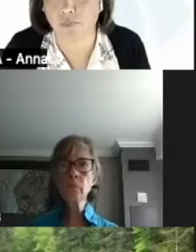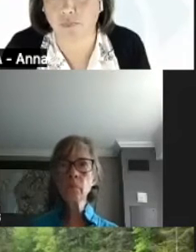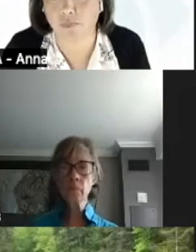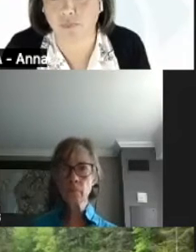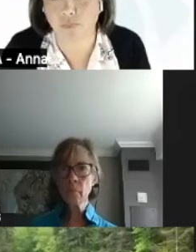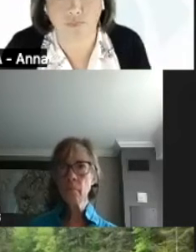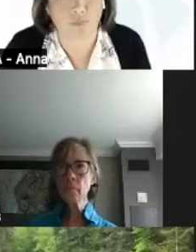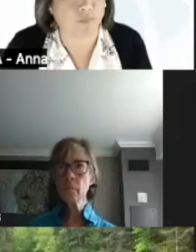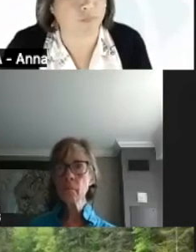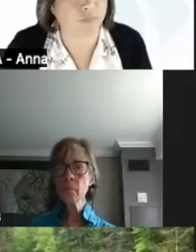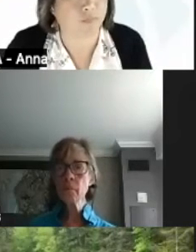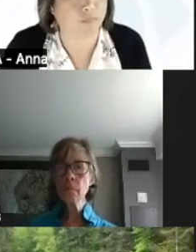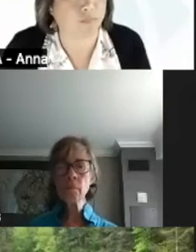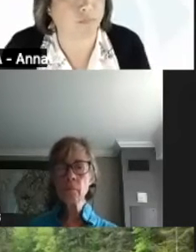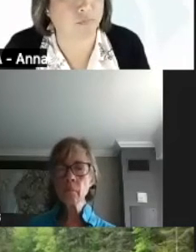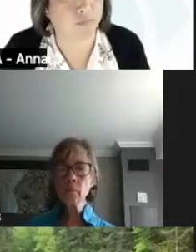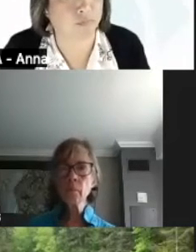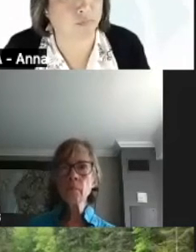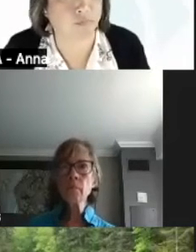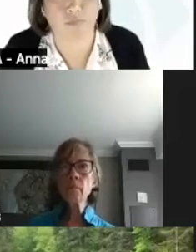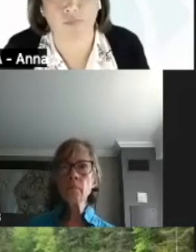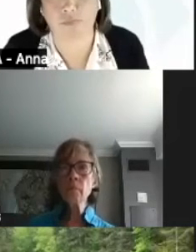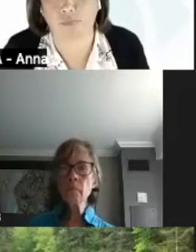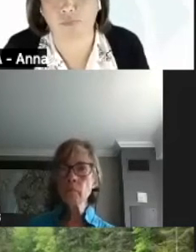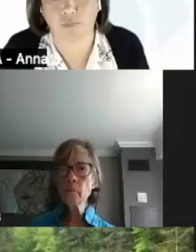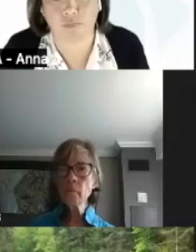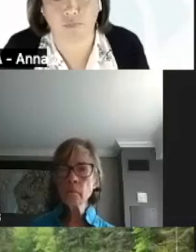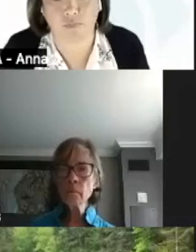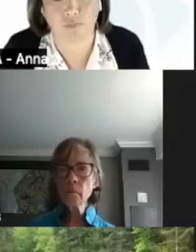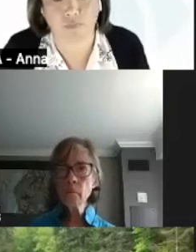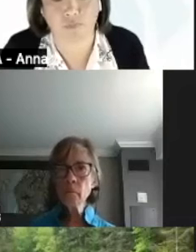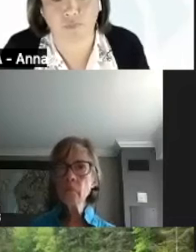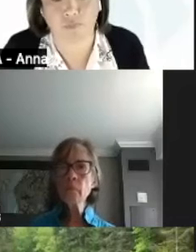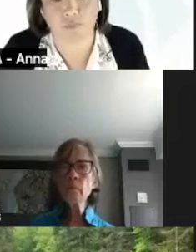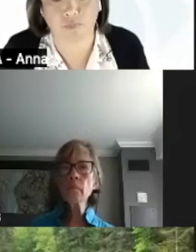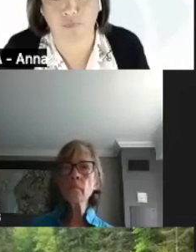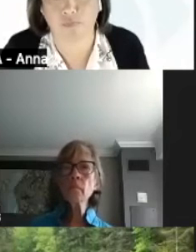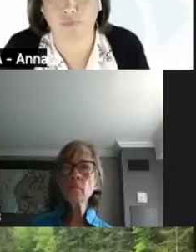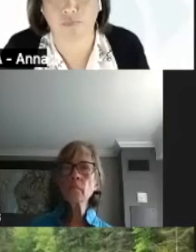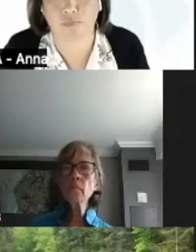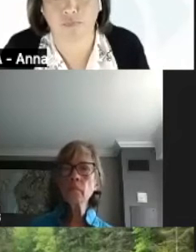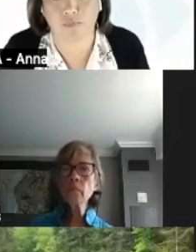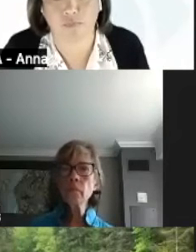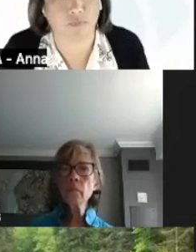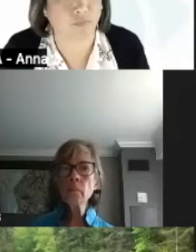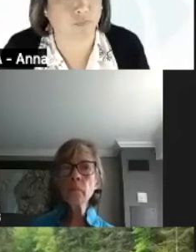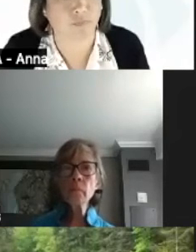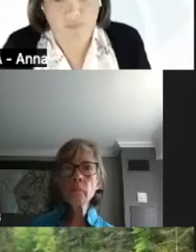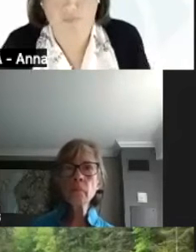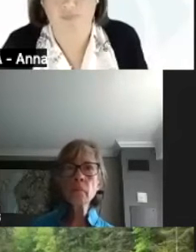to that app so that you can download it and know when the next earthquake's coming.